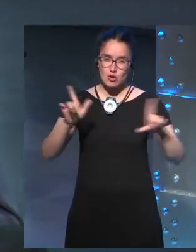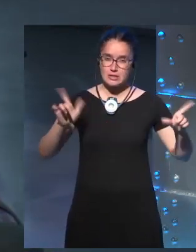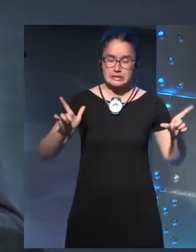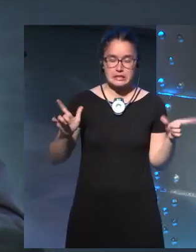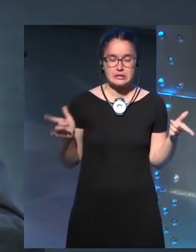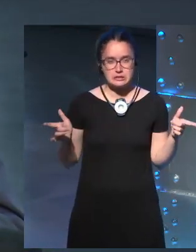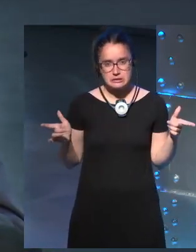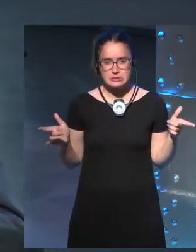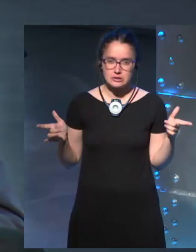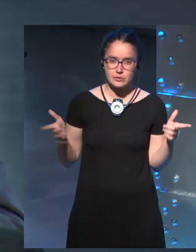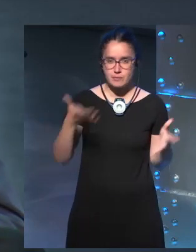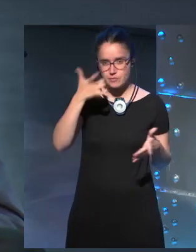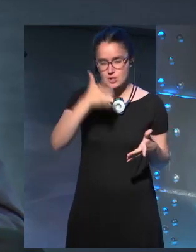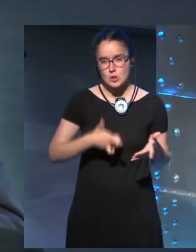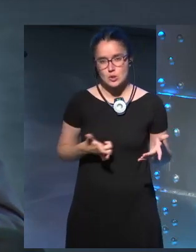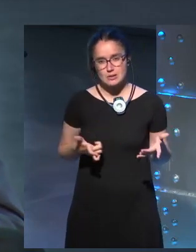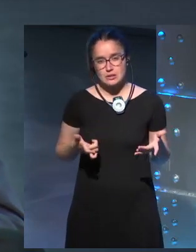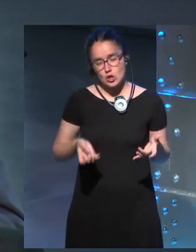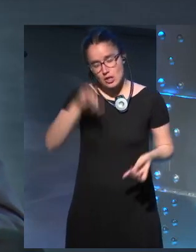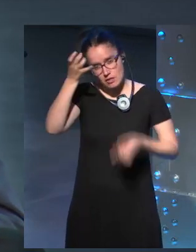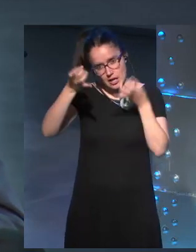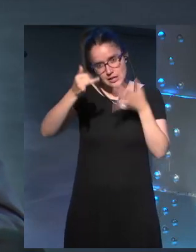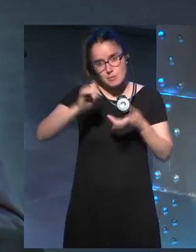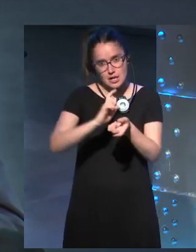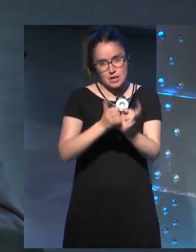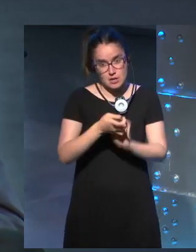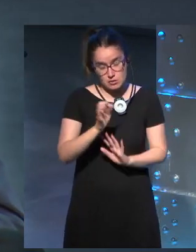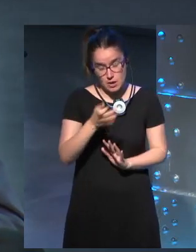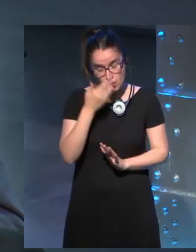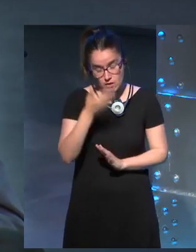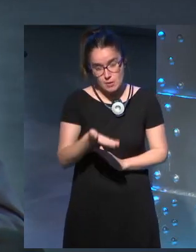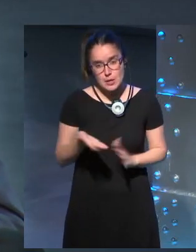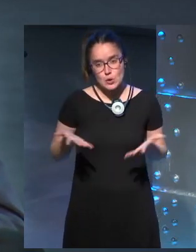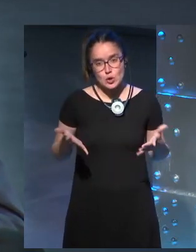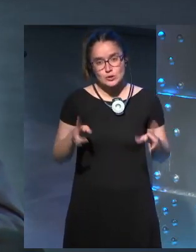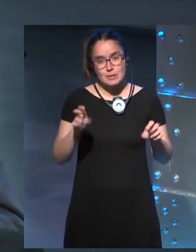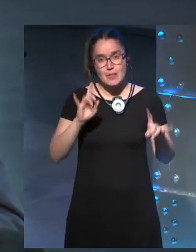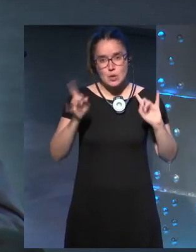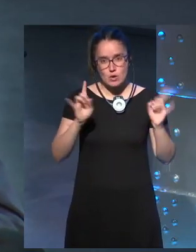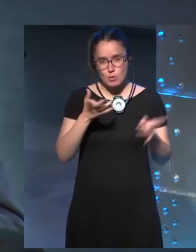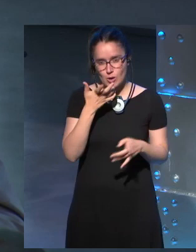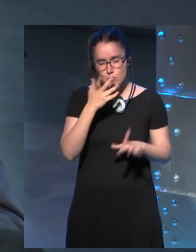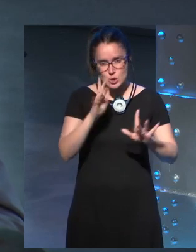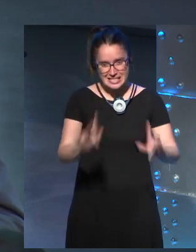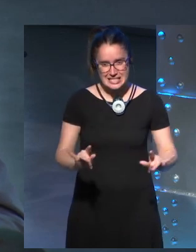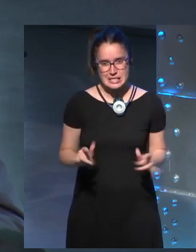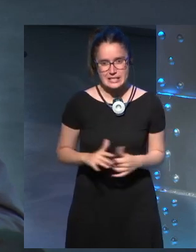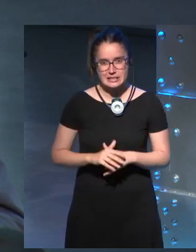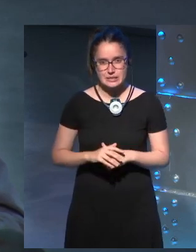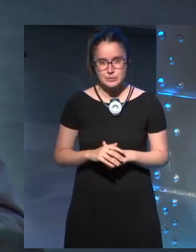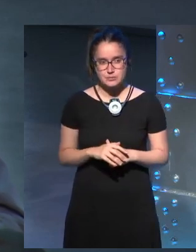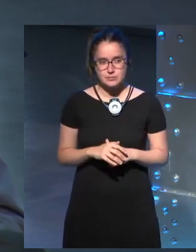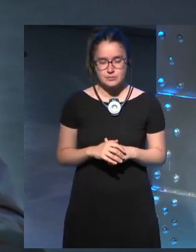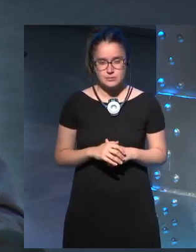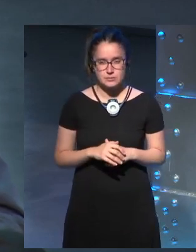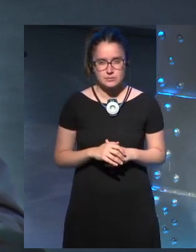I've got ideas for how that could be changed. Noise, yeah, this is really... I mean,